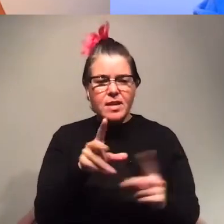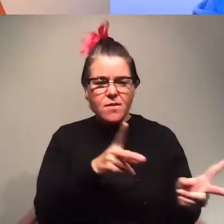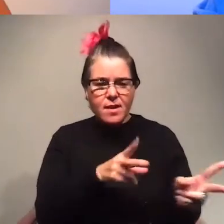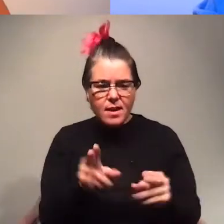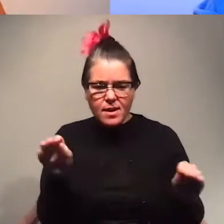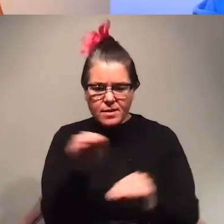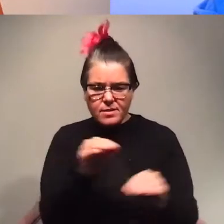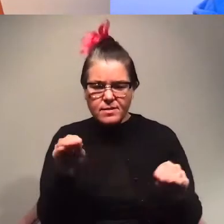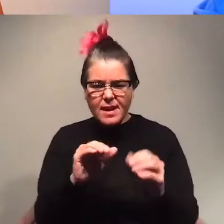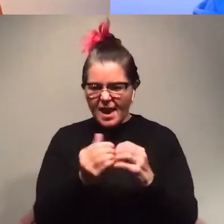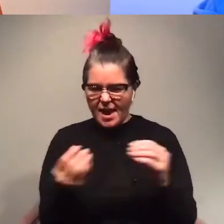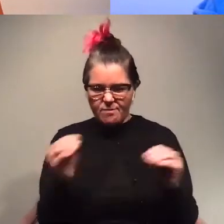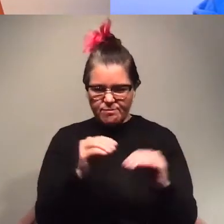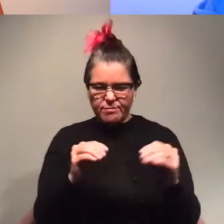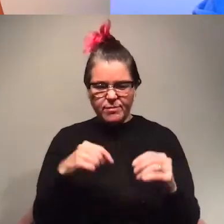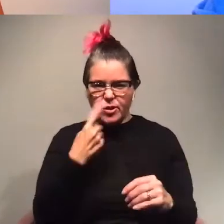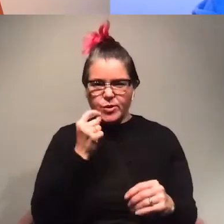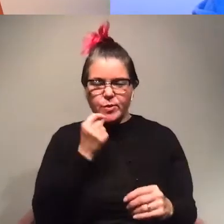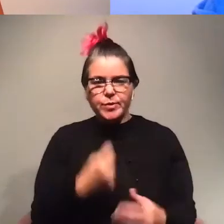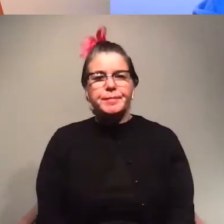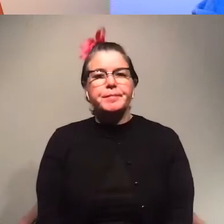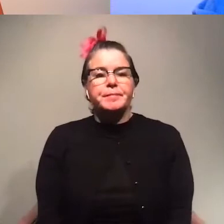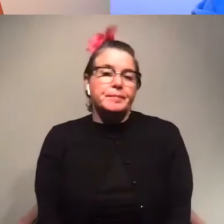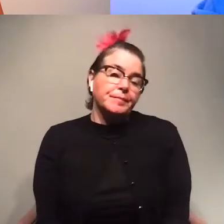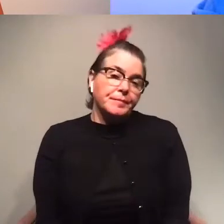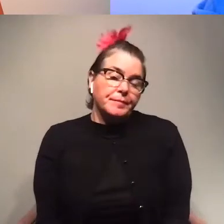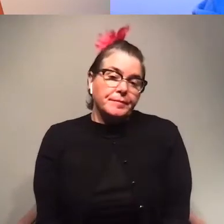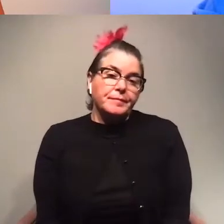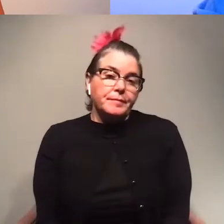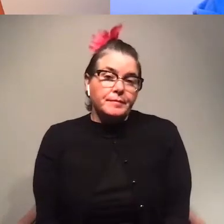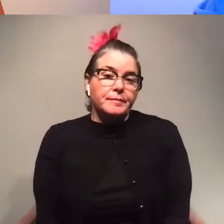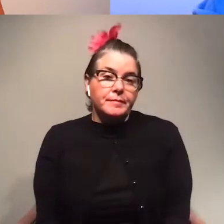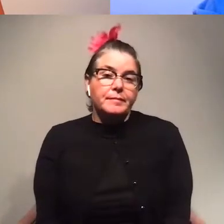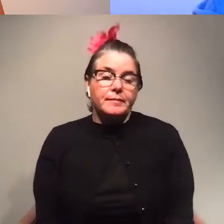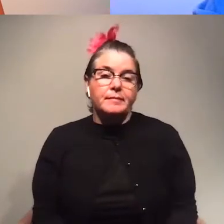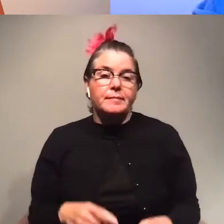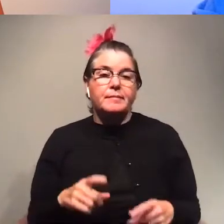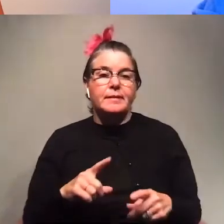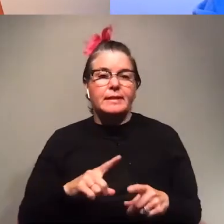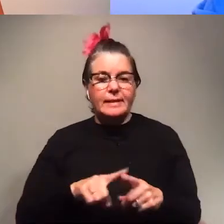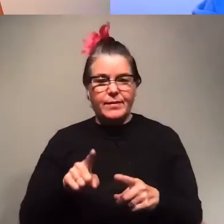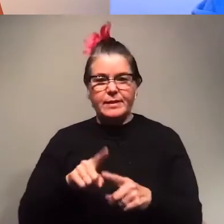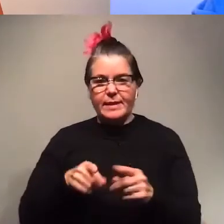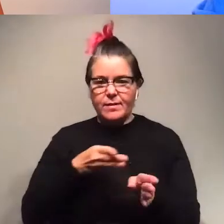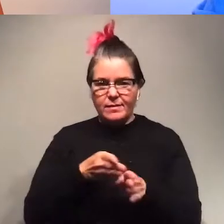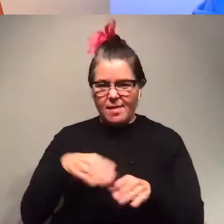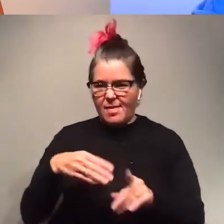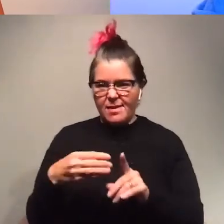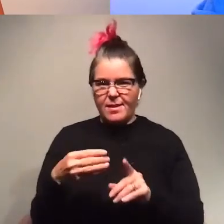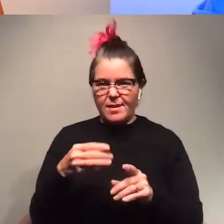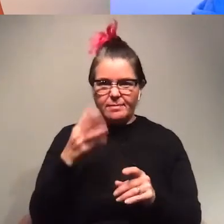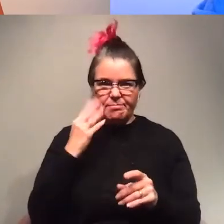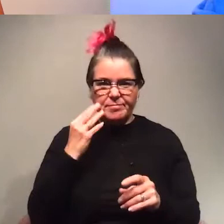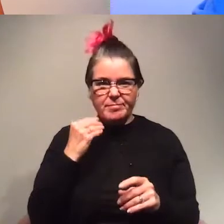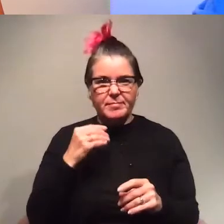put things together and make them look cool. So that has a lot of facets of things that I've never been exposed to before. I've never made videos